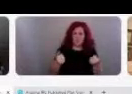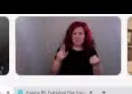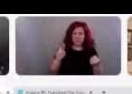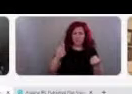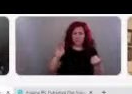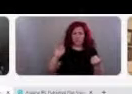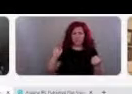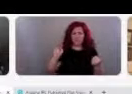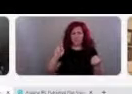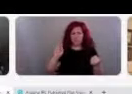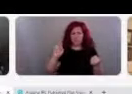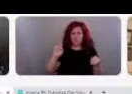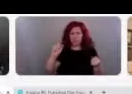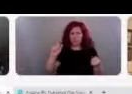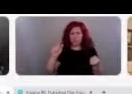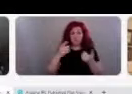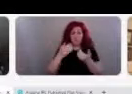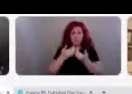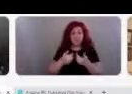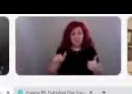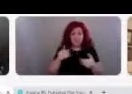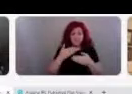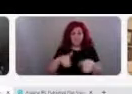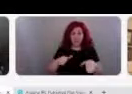urban rural but dividing the times